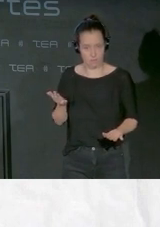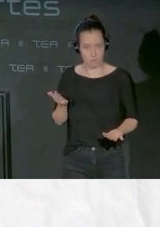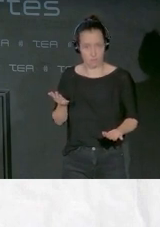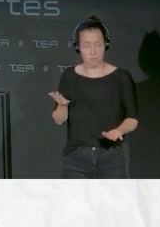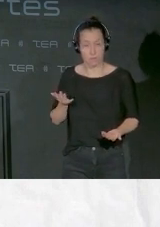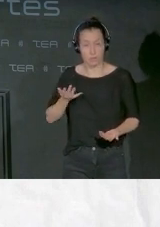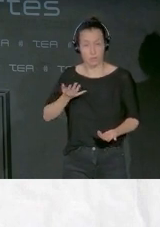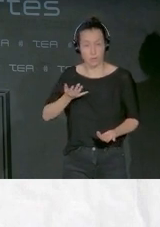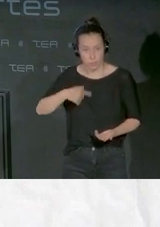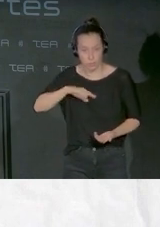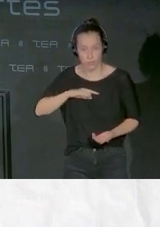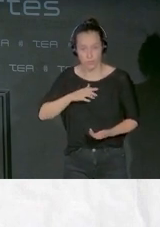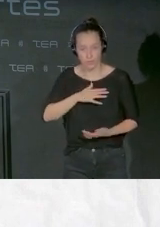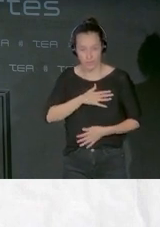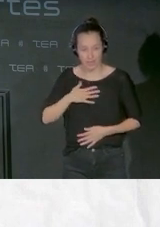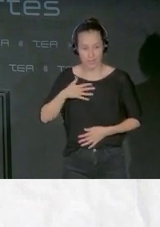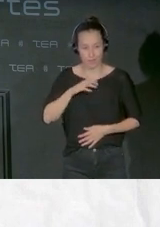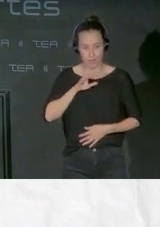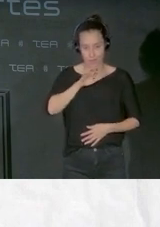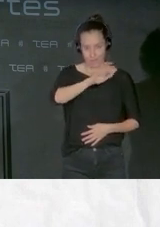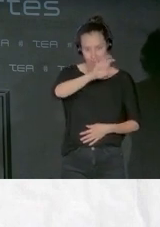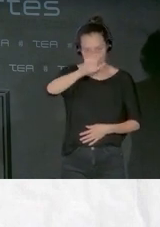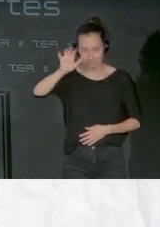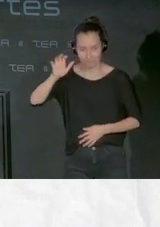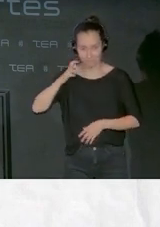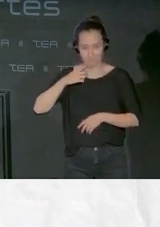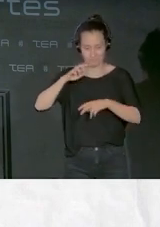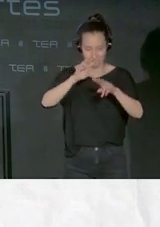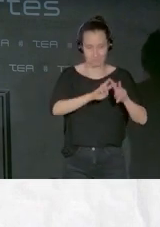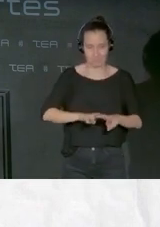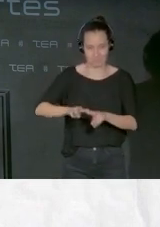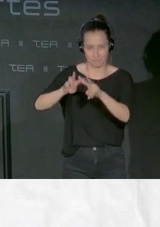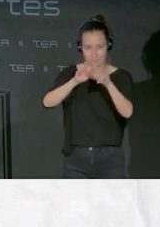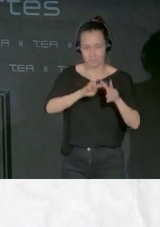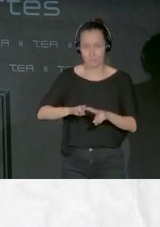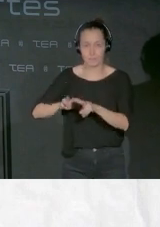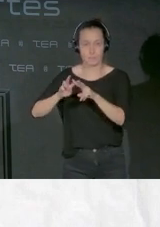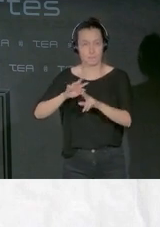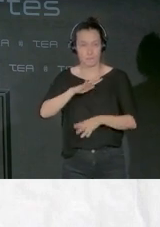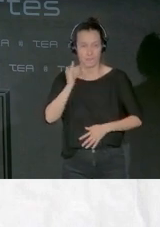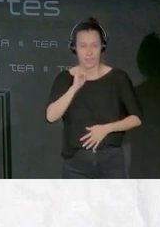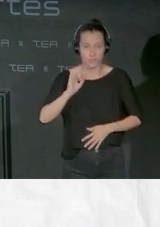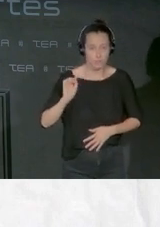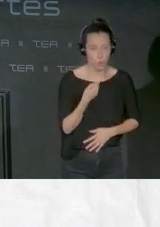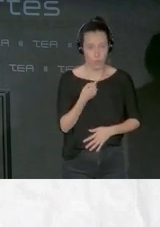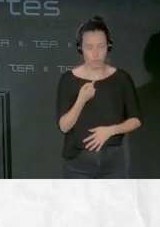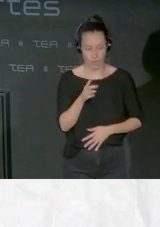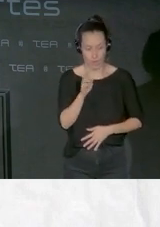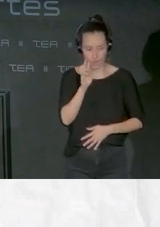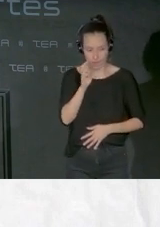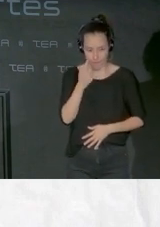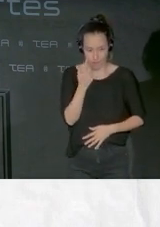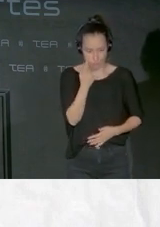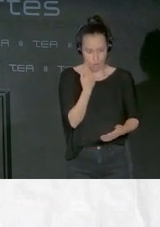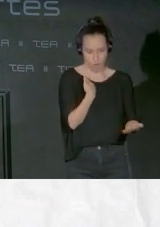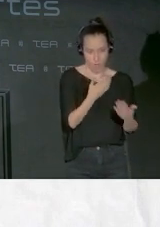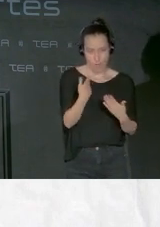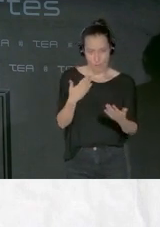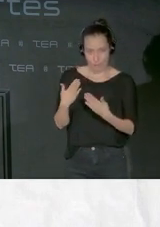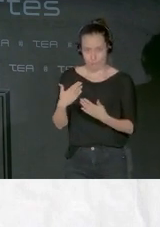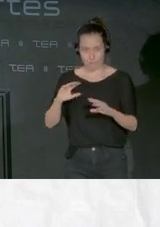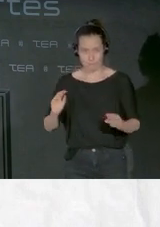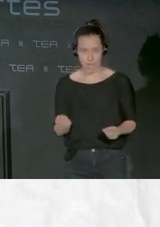companies interact with all of them. But when we looked at it on a case study basis, we didn't see a huge amount of